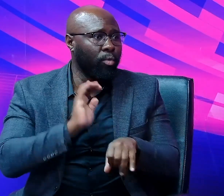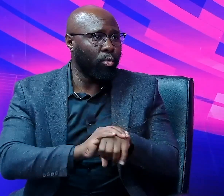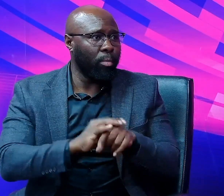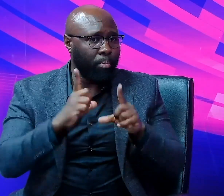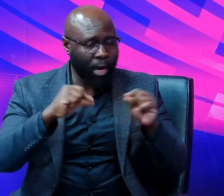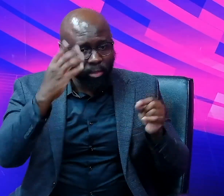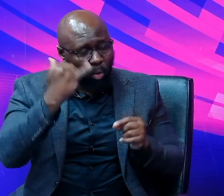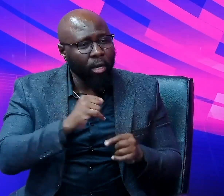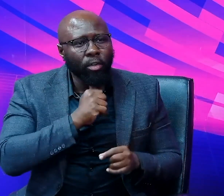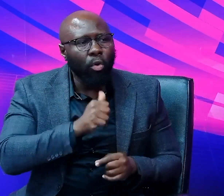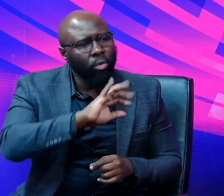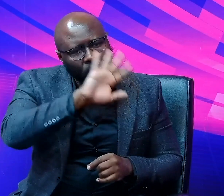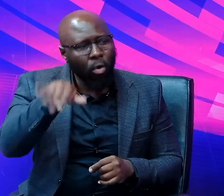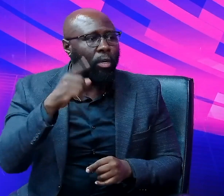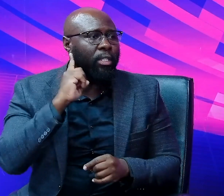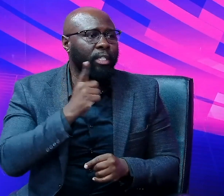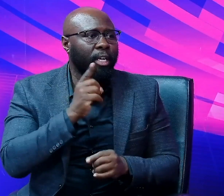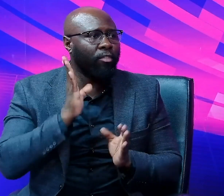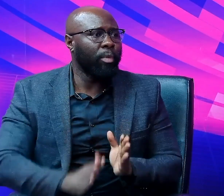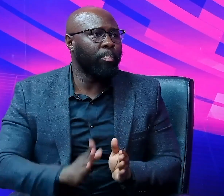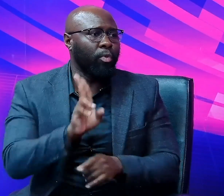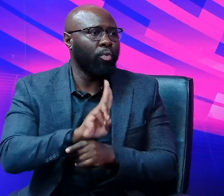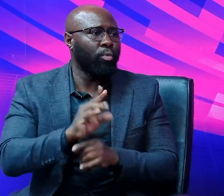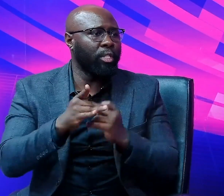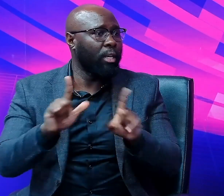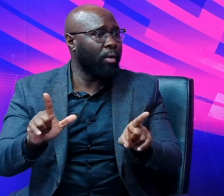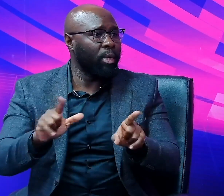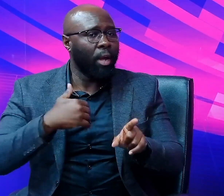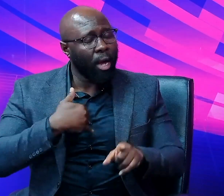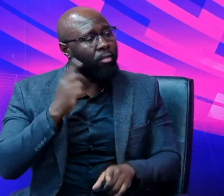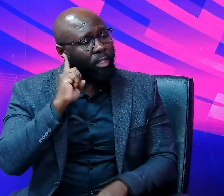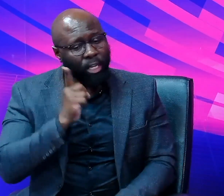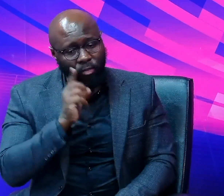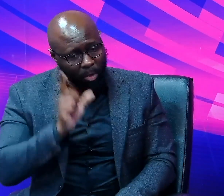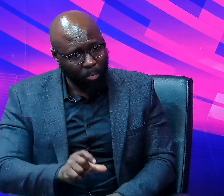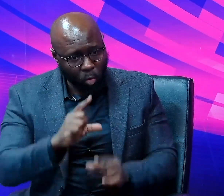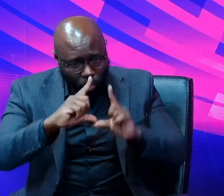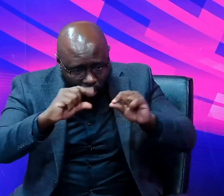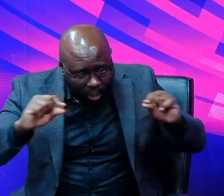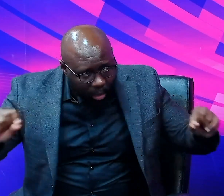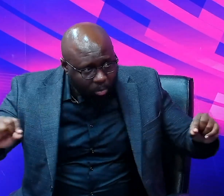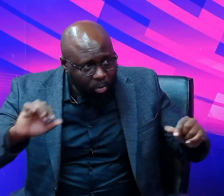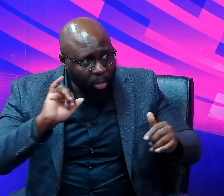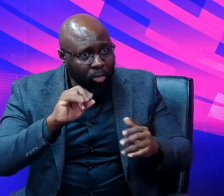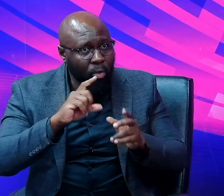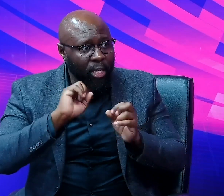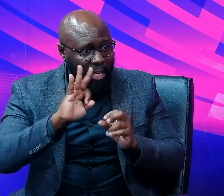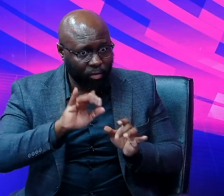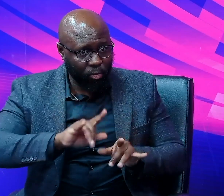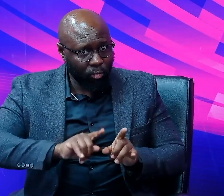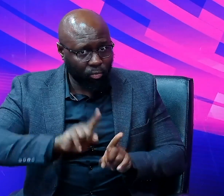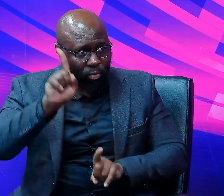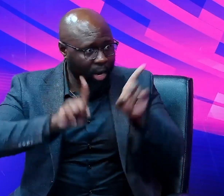as well. That is a good captions, because not all deaf people use sign language. We have deaf people who depend